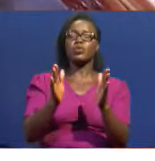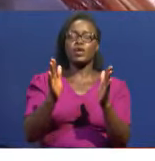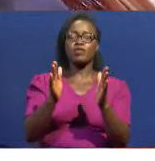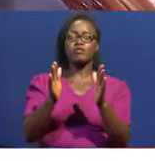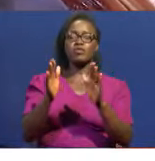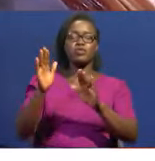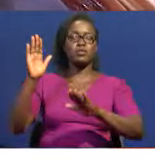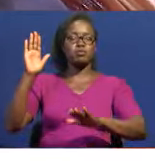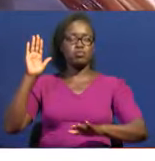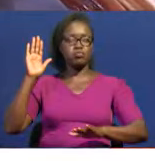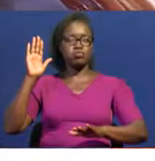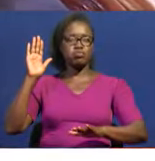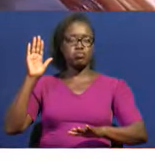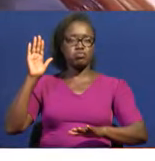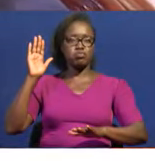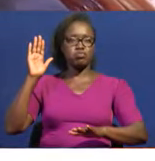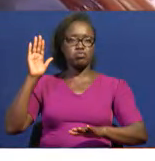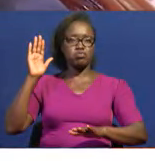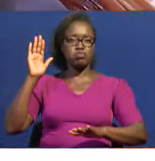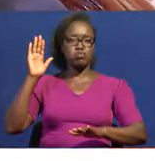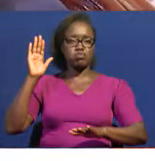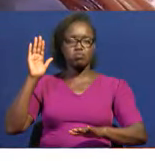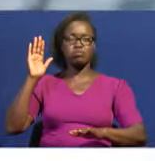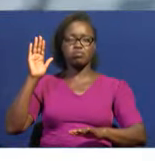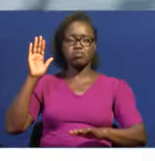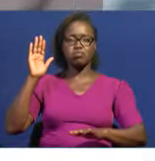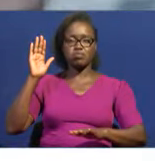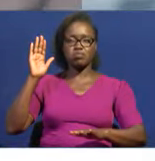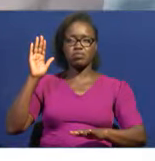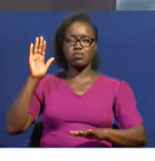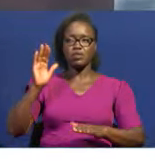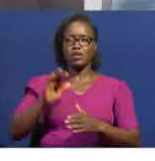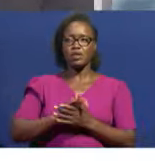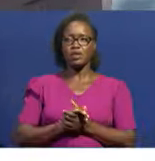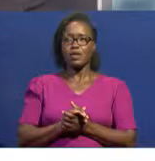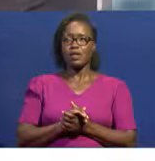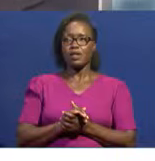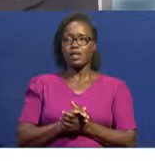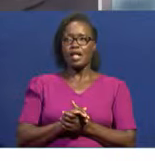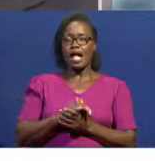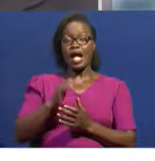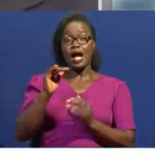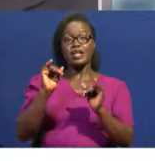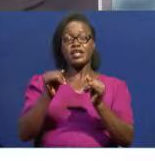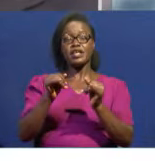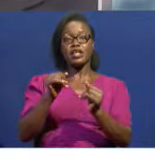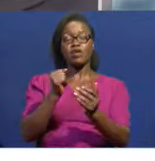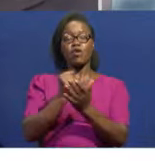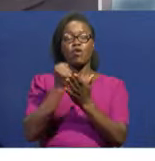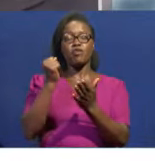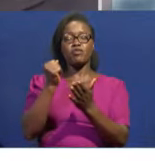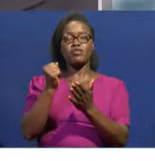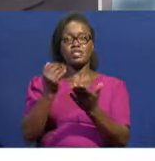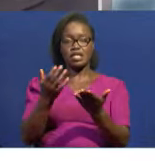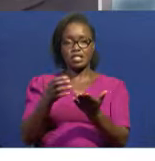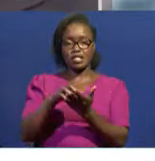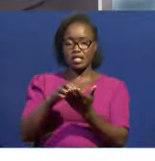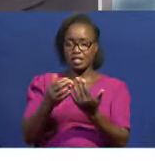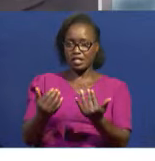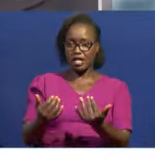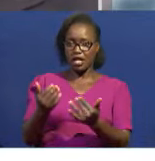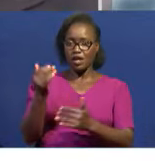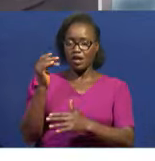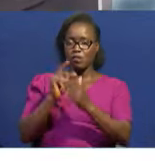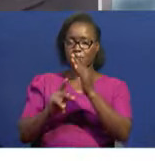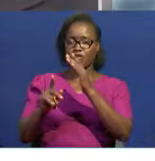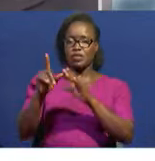the deputy president-elect to take oath of office. It will mean is a new office holder, and in this case, obviously,